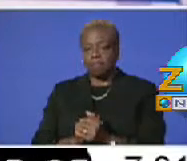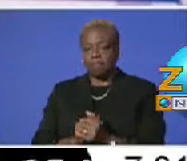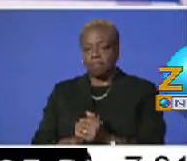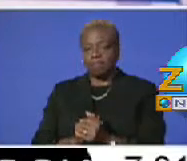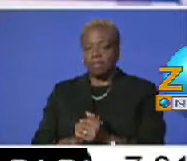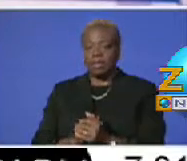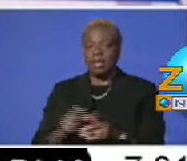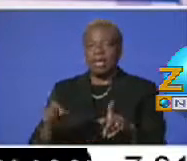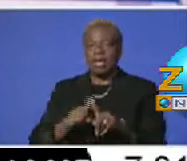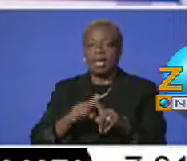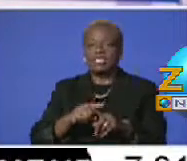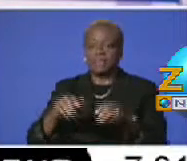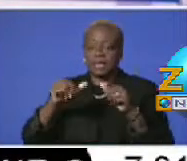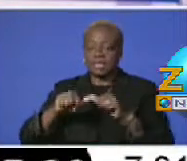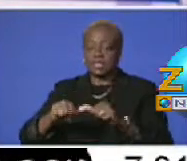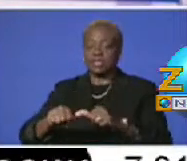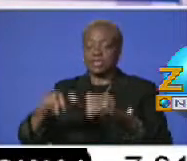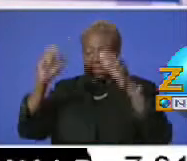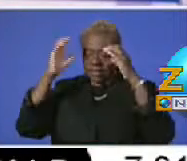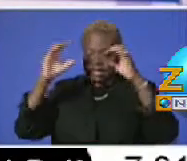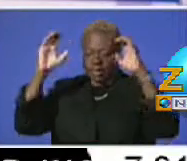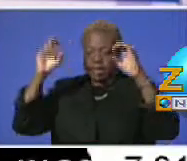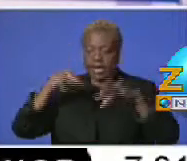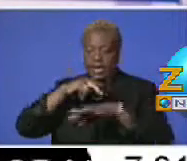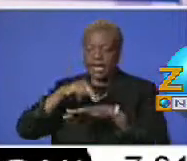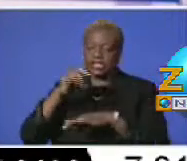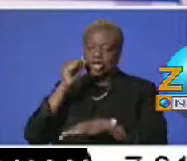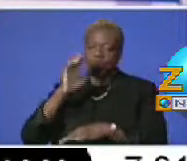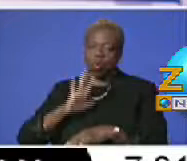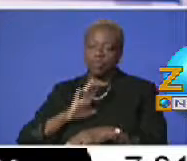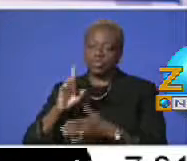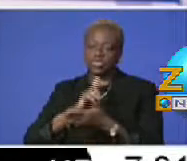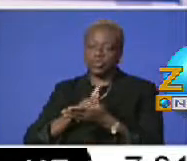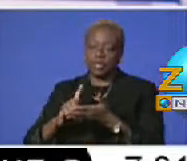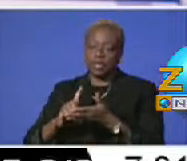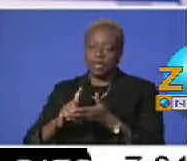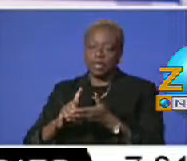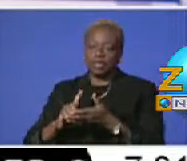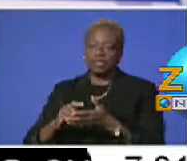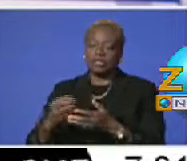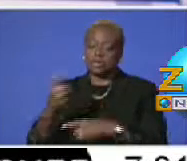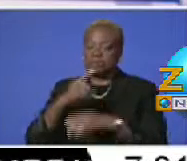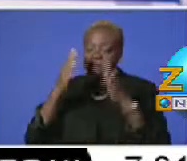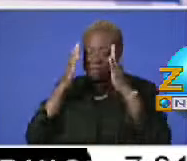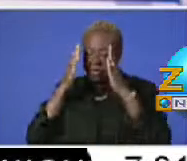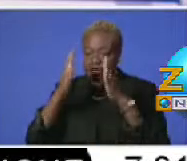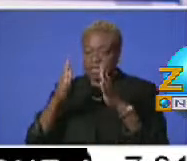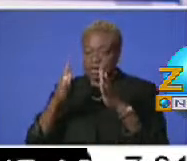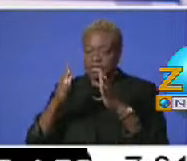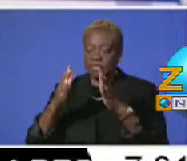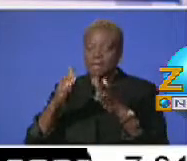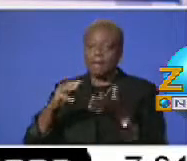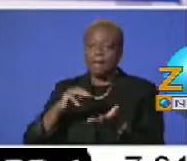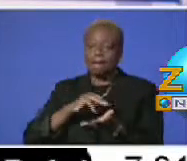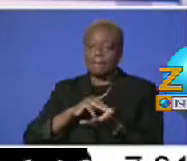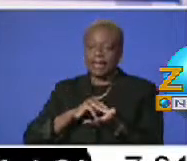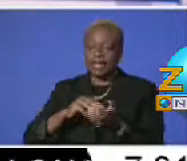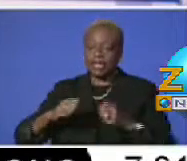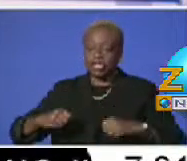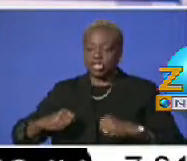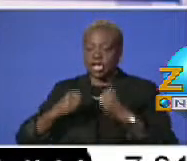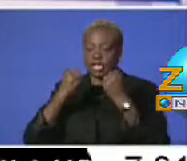Well, as we continue to celebrate National Women's Week, tonight we focus on the medical challenges affecting women during the pandemic.